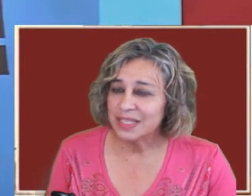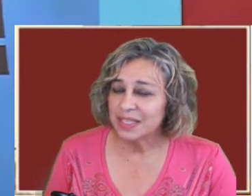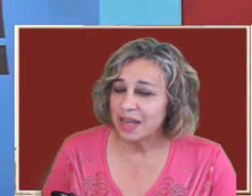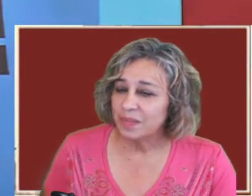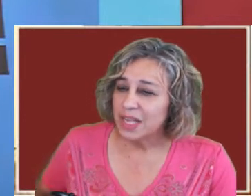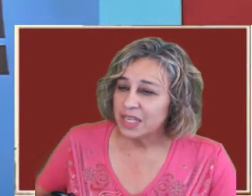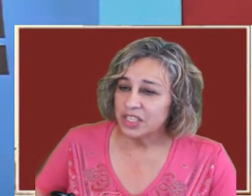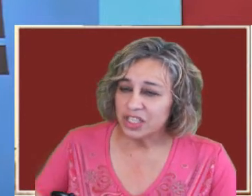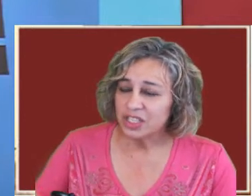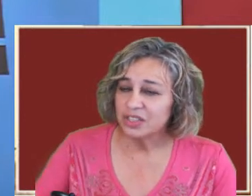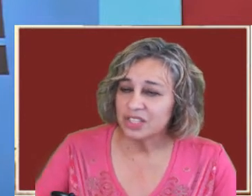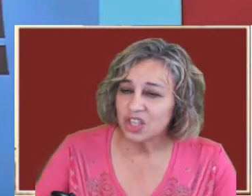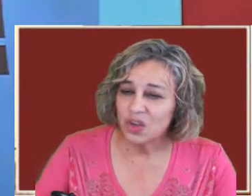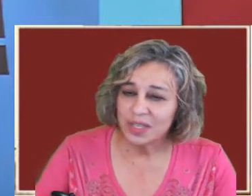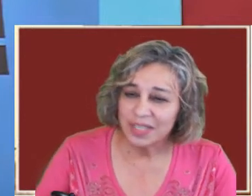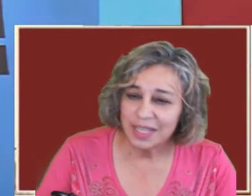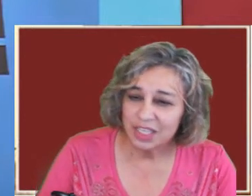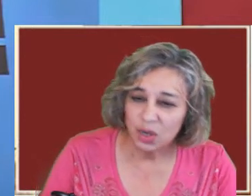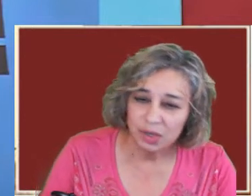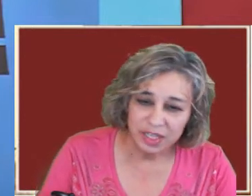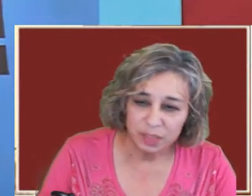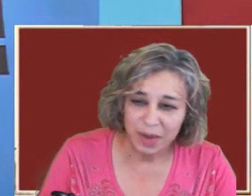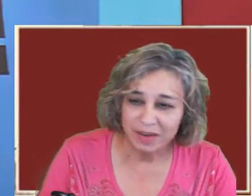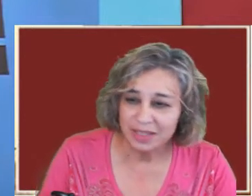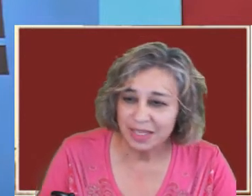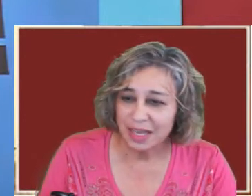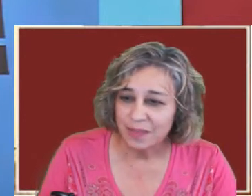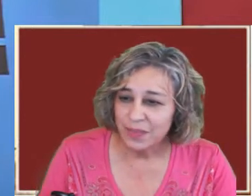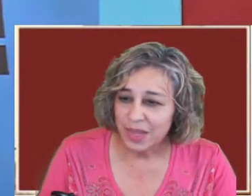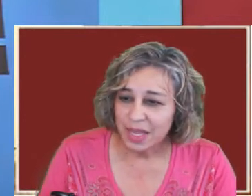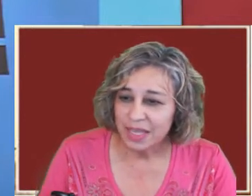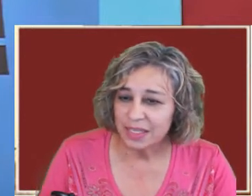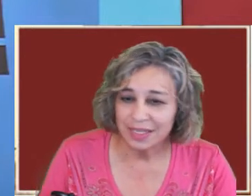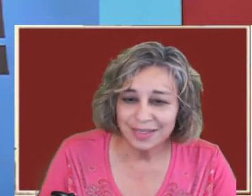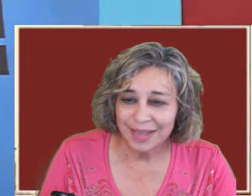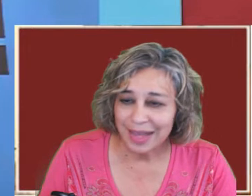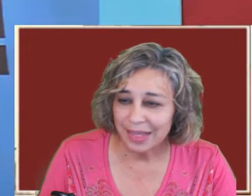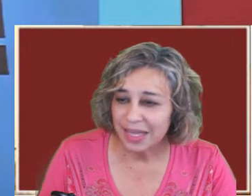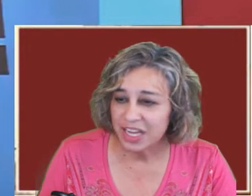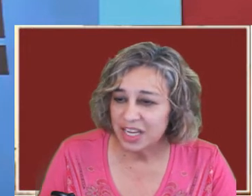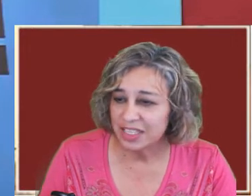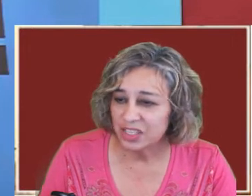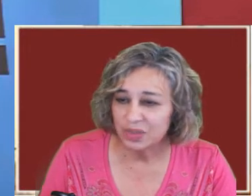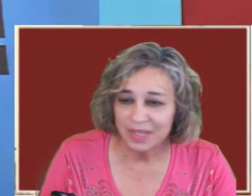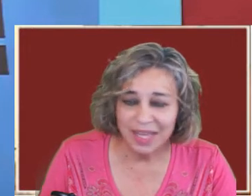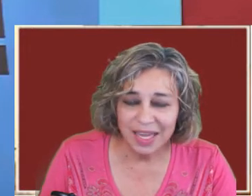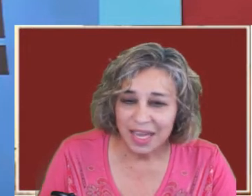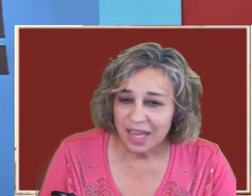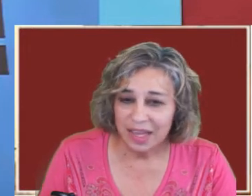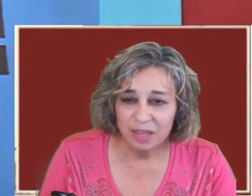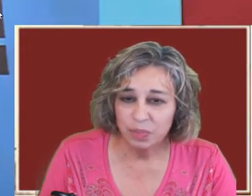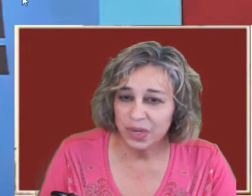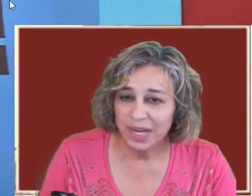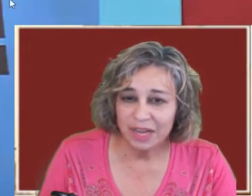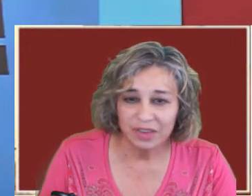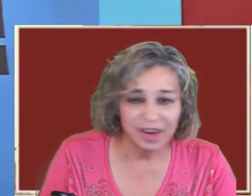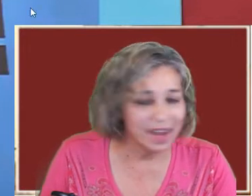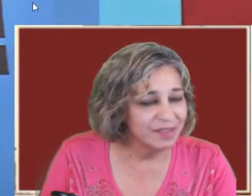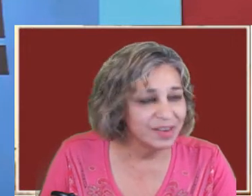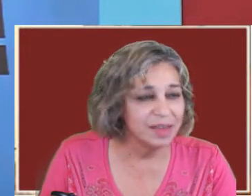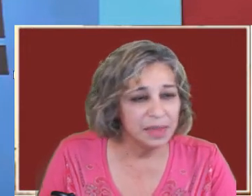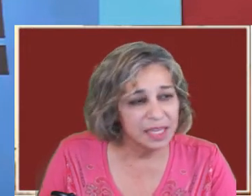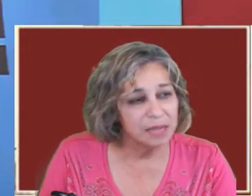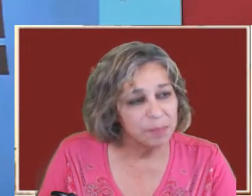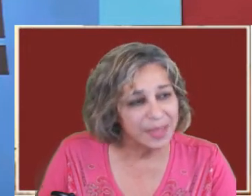is so you can see the total transparency. He says exactly, he lets you see, he'll put it out there,